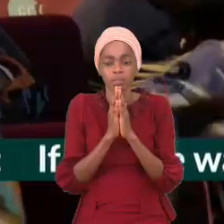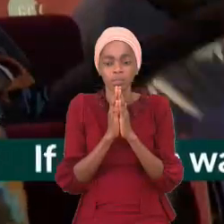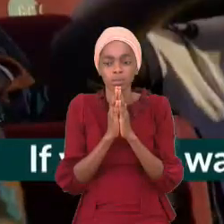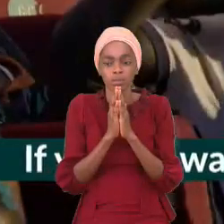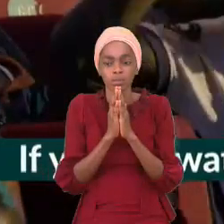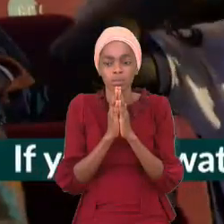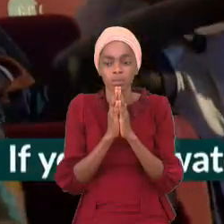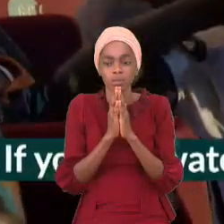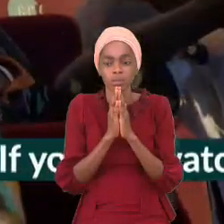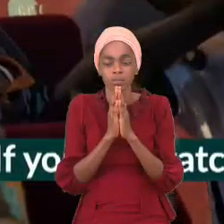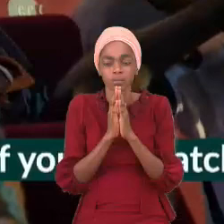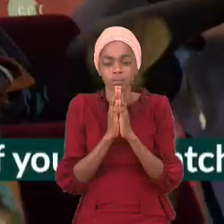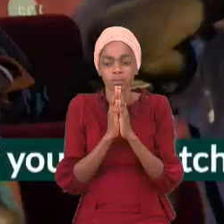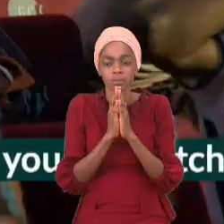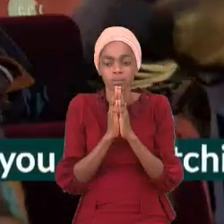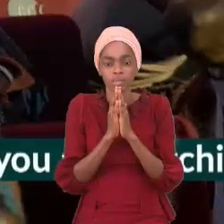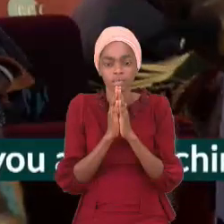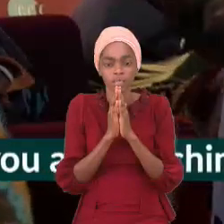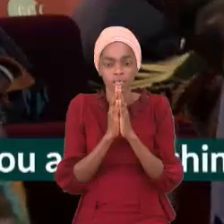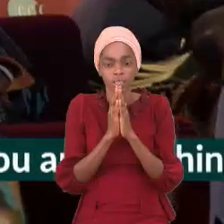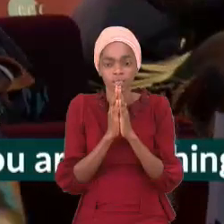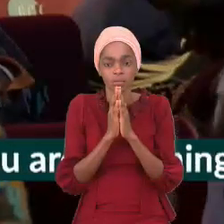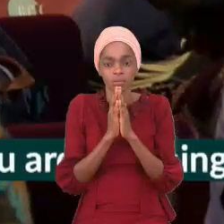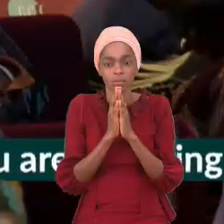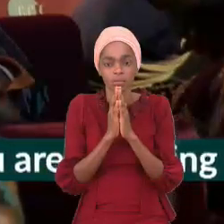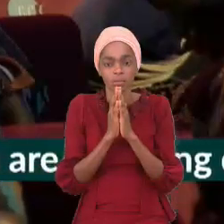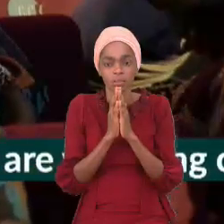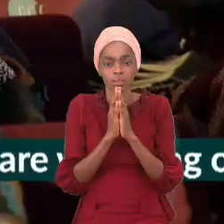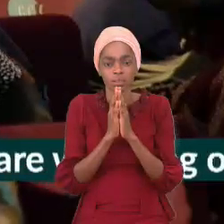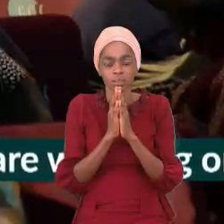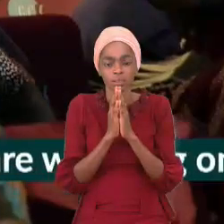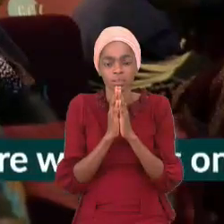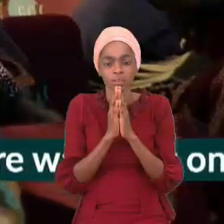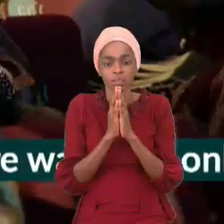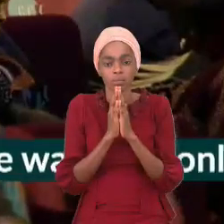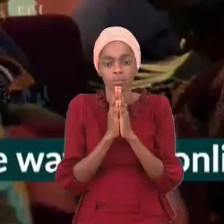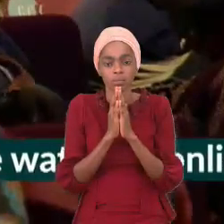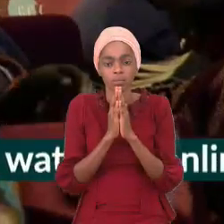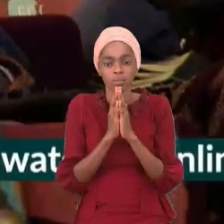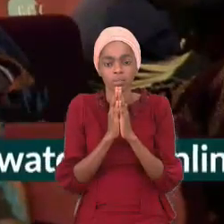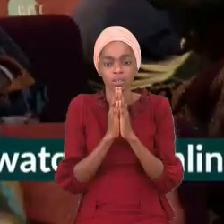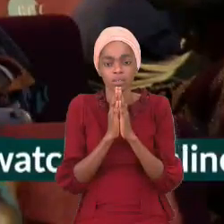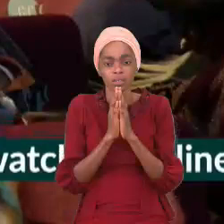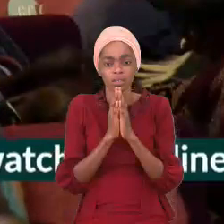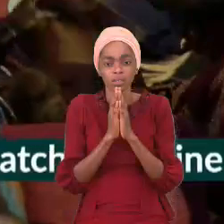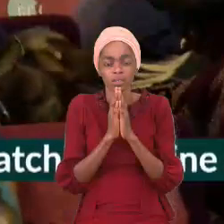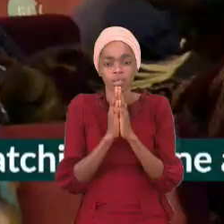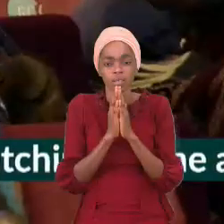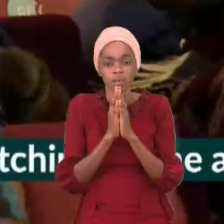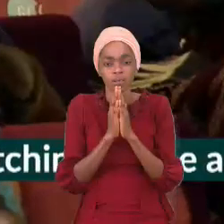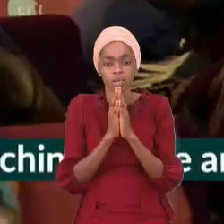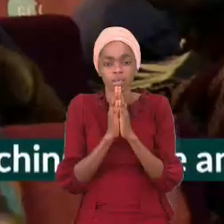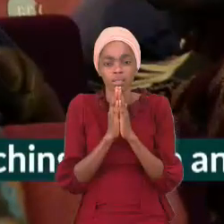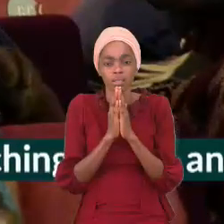The open field between wing two and wing three. Any sign from there, please, can somebody check